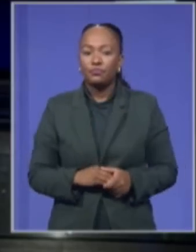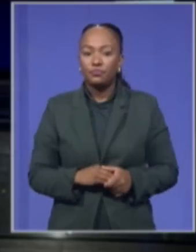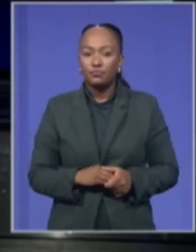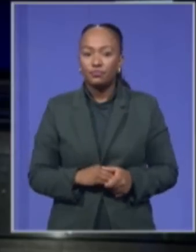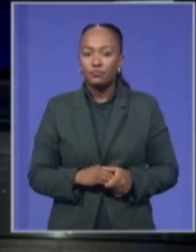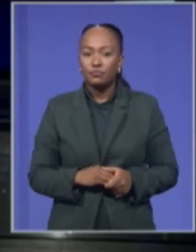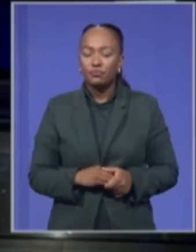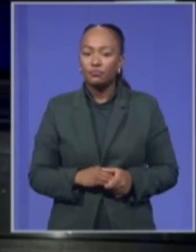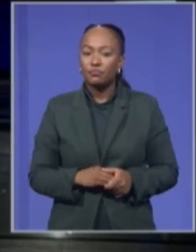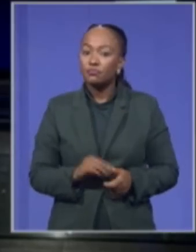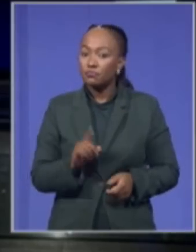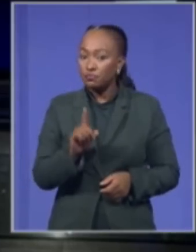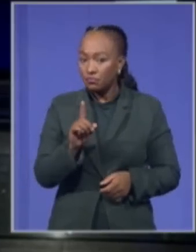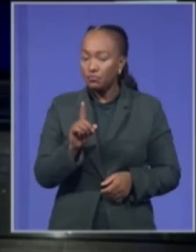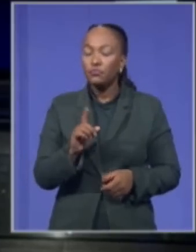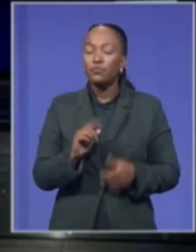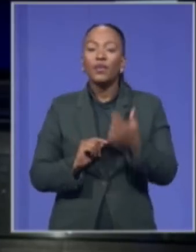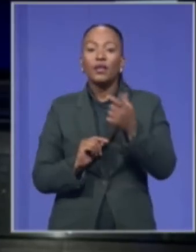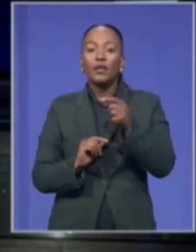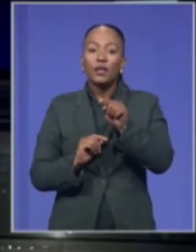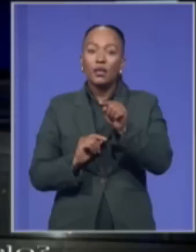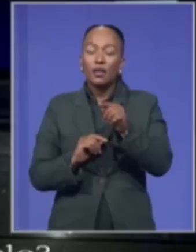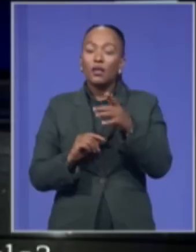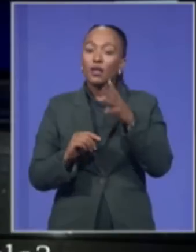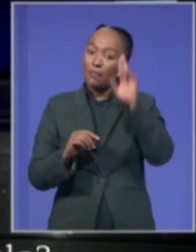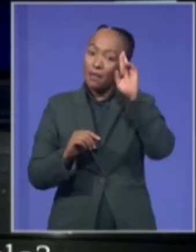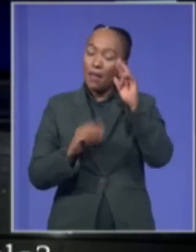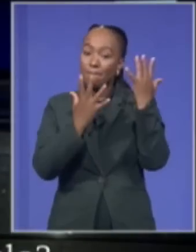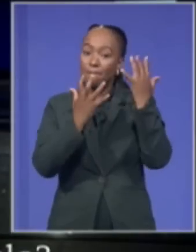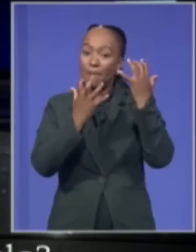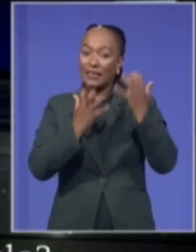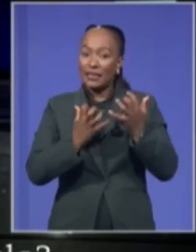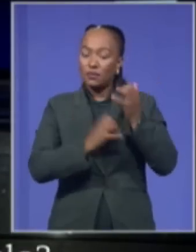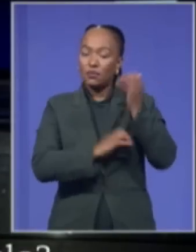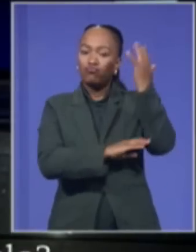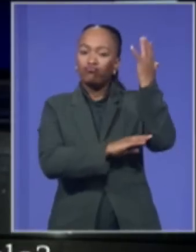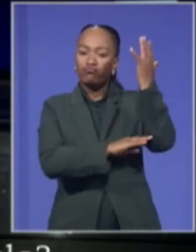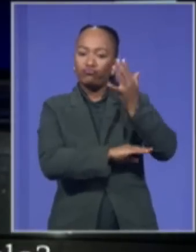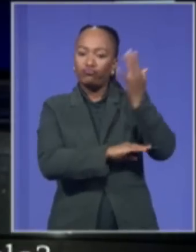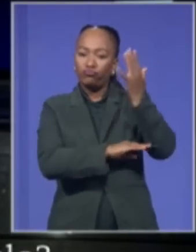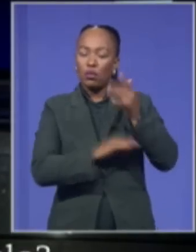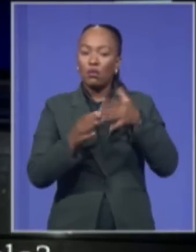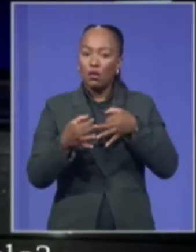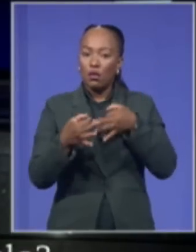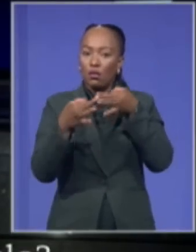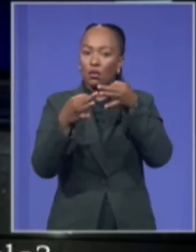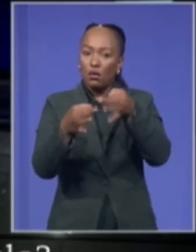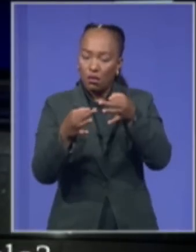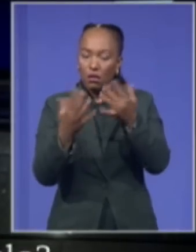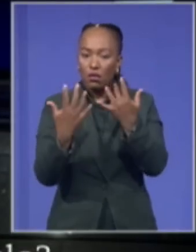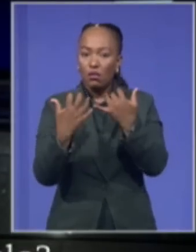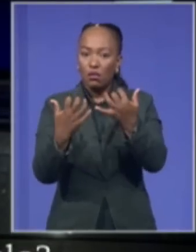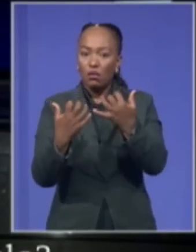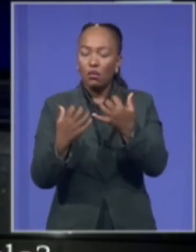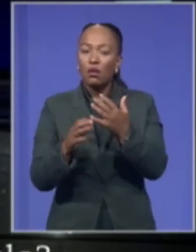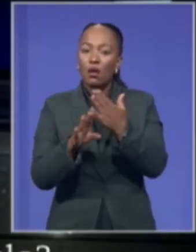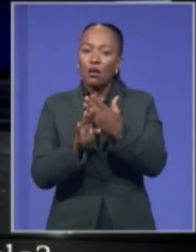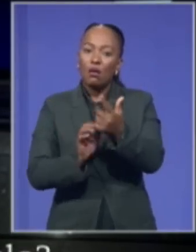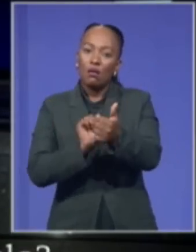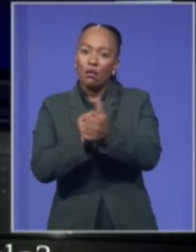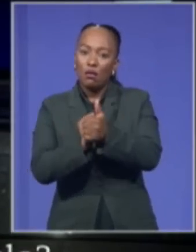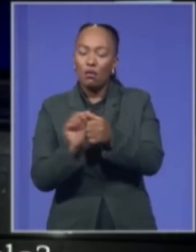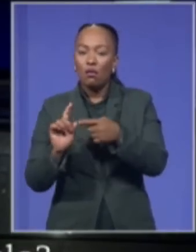Mui o tla hopola hore puo ya ditekanyetso e buseditswe morao maobane parlamenteng. Ha jwale ke fetela ho mosebetsi mmoho le nna e